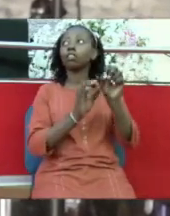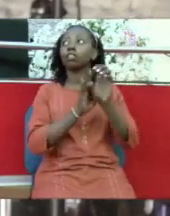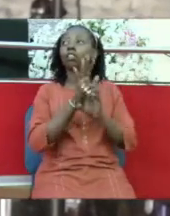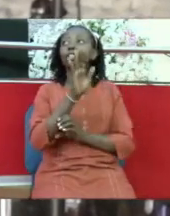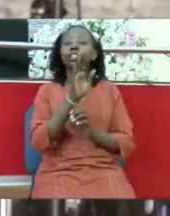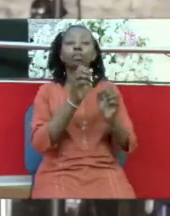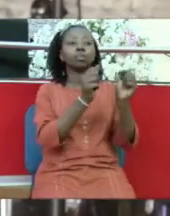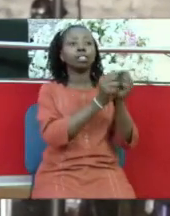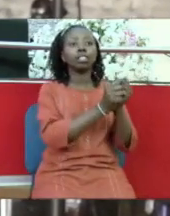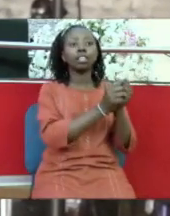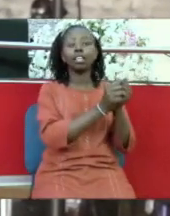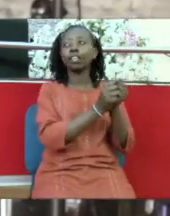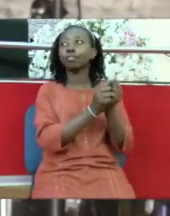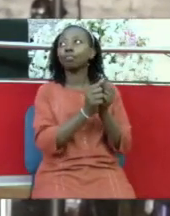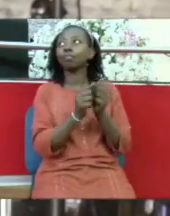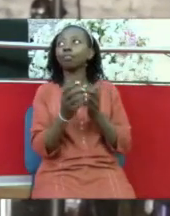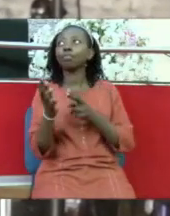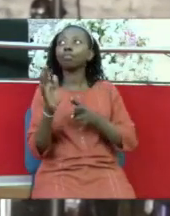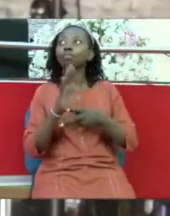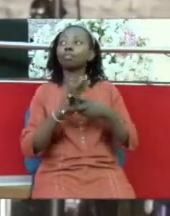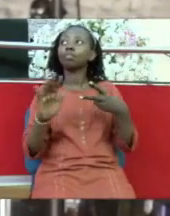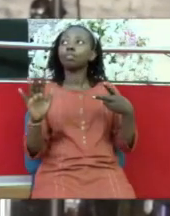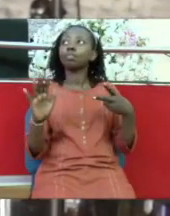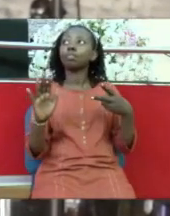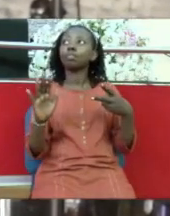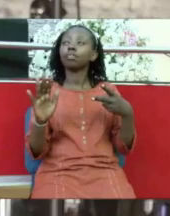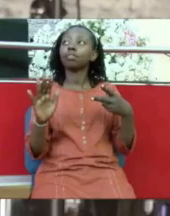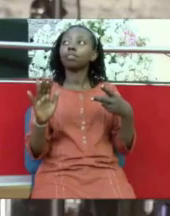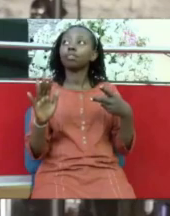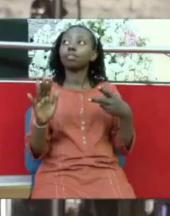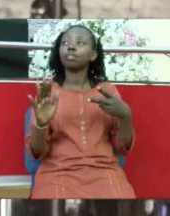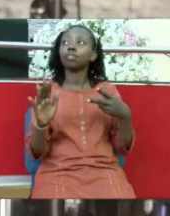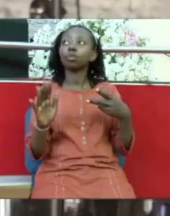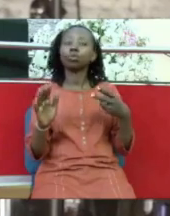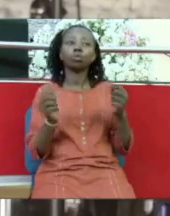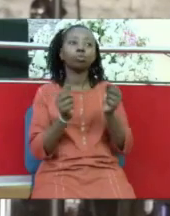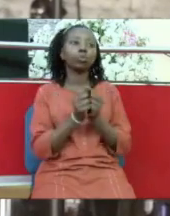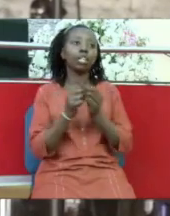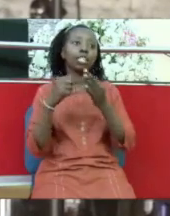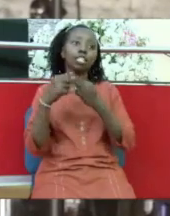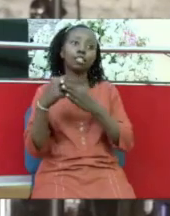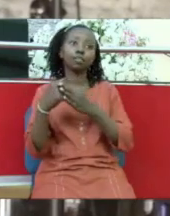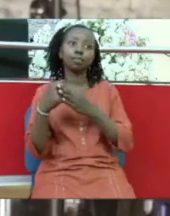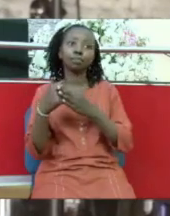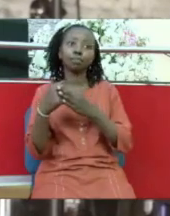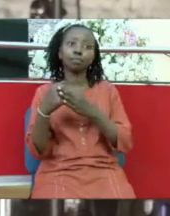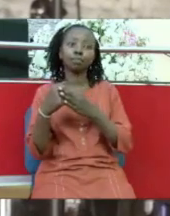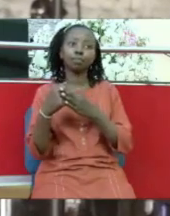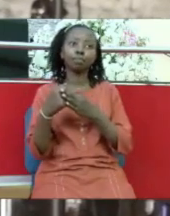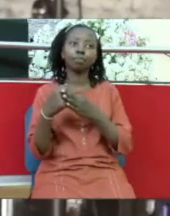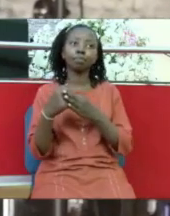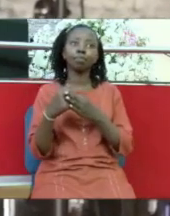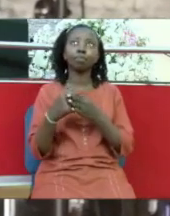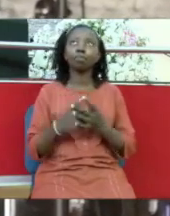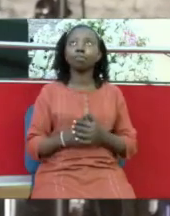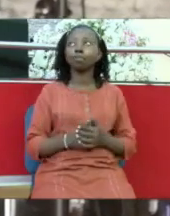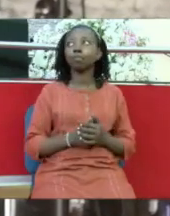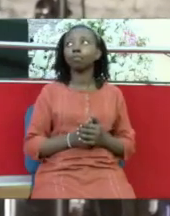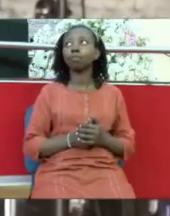18. Ephesians 6 verse 10 to 18. Samahani wa Efeso 6 kuanzia mstari wa 10 hadi